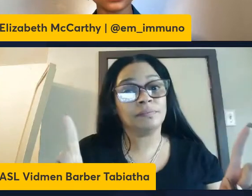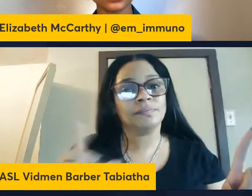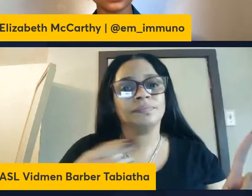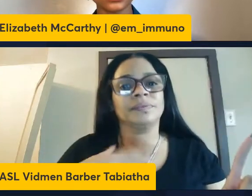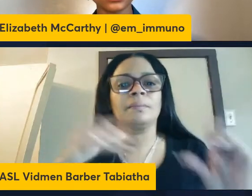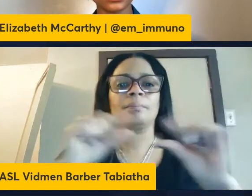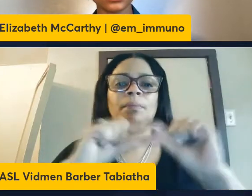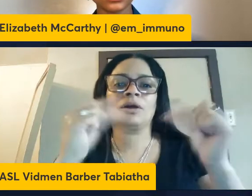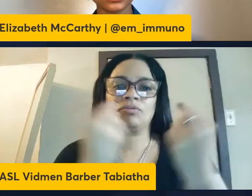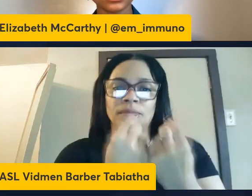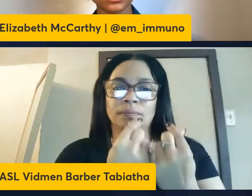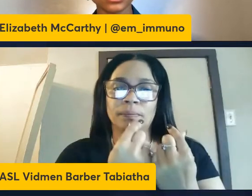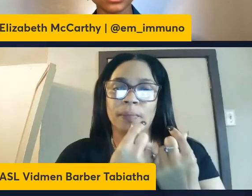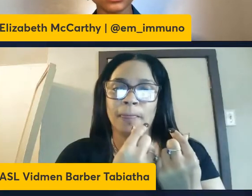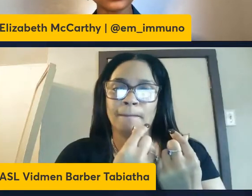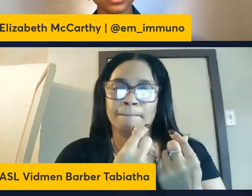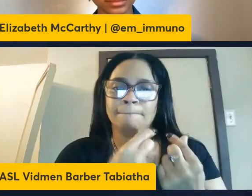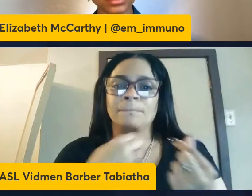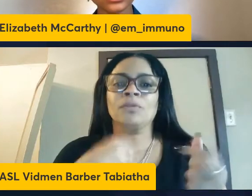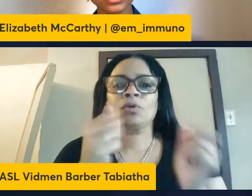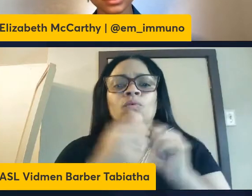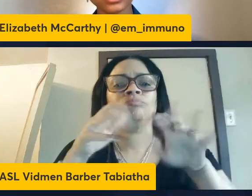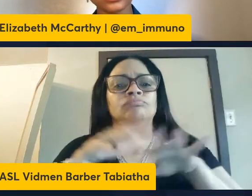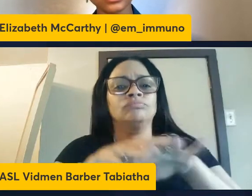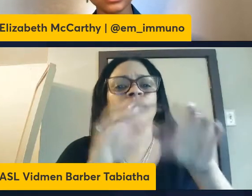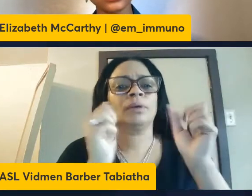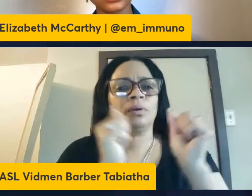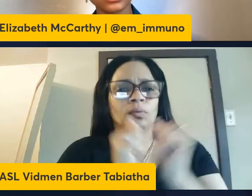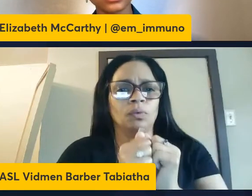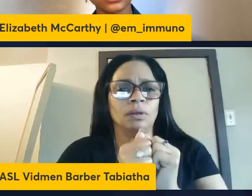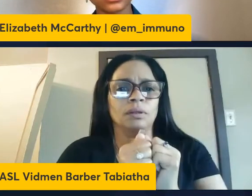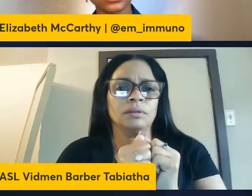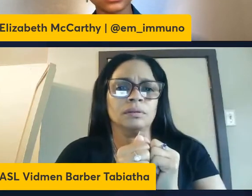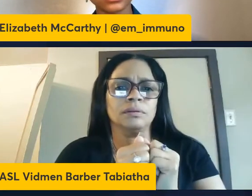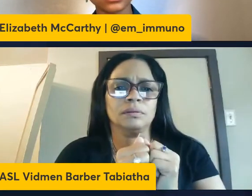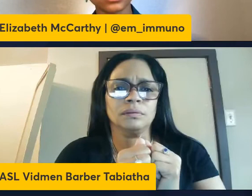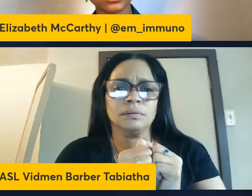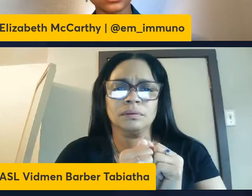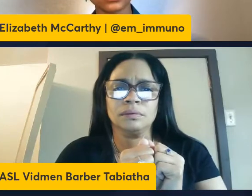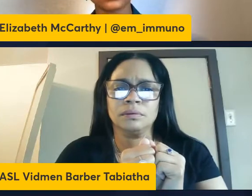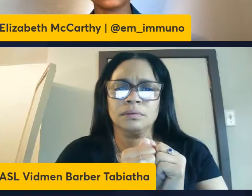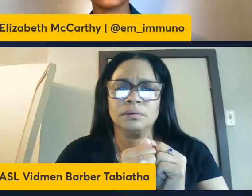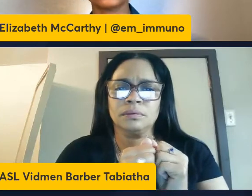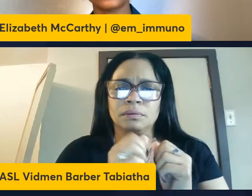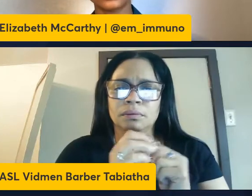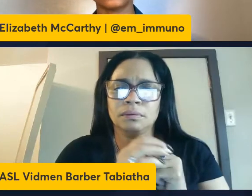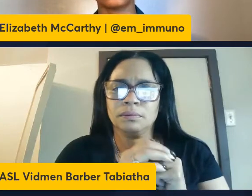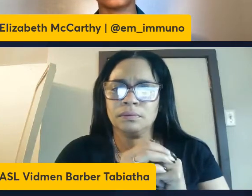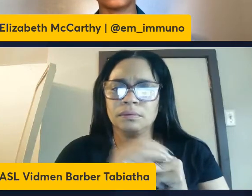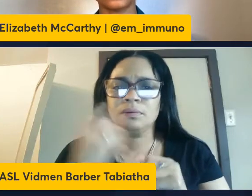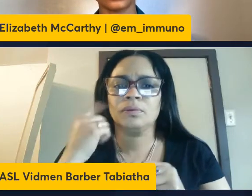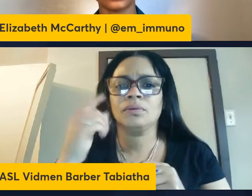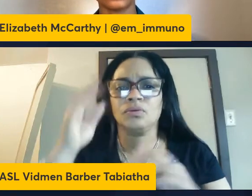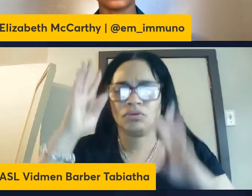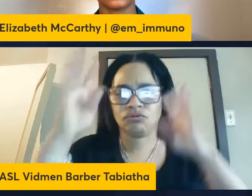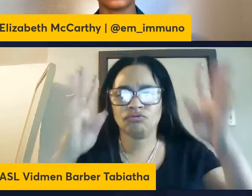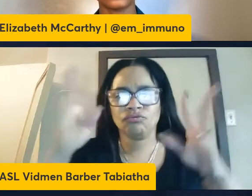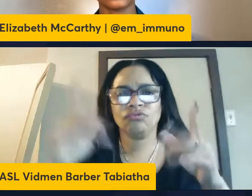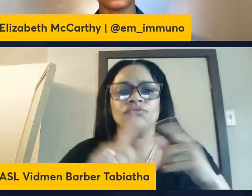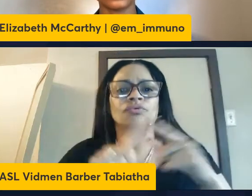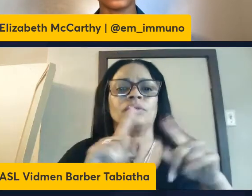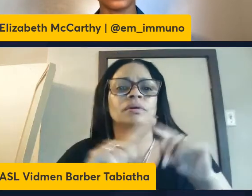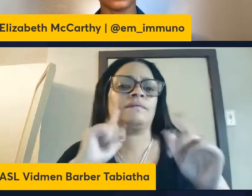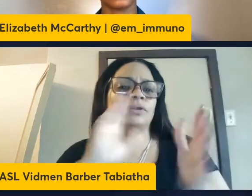group and within the groups that we collaborate with that are very much driven by the side of algorithm development or creating packages or creating those open